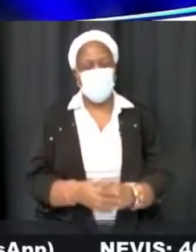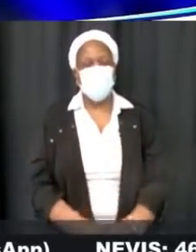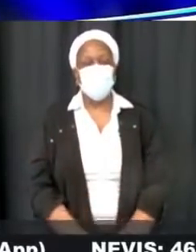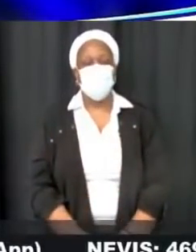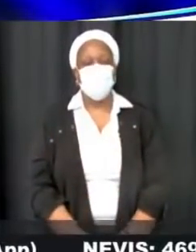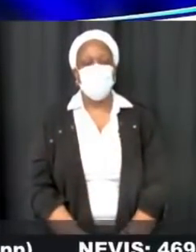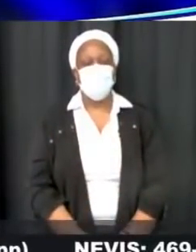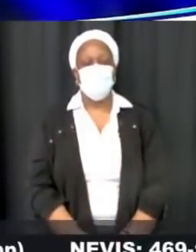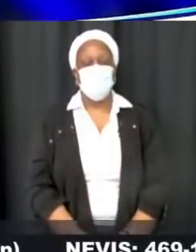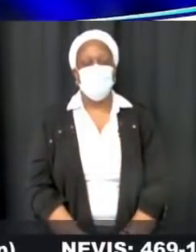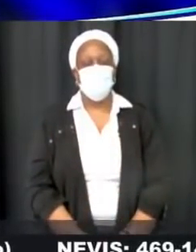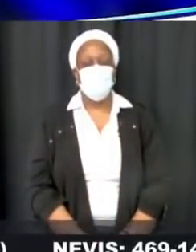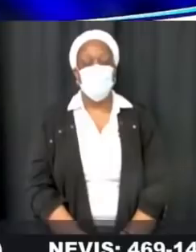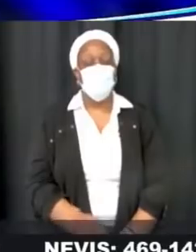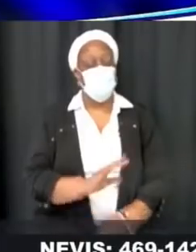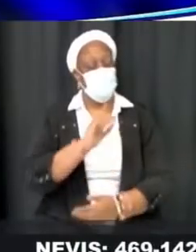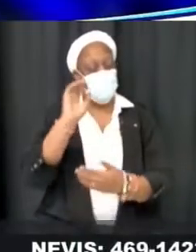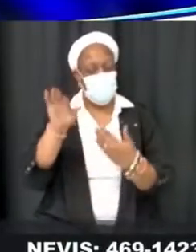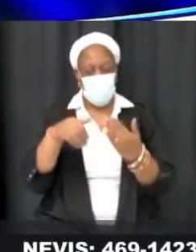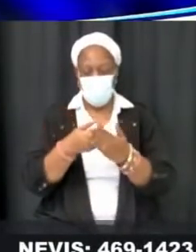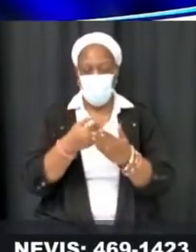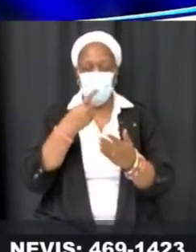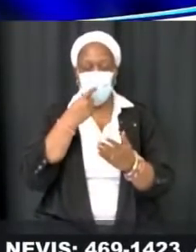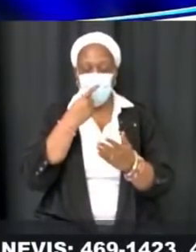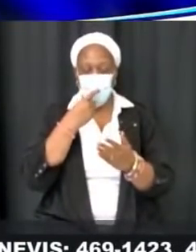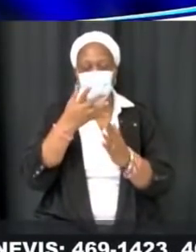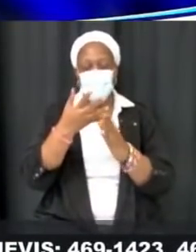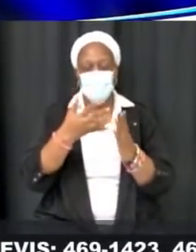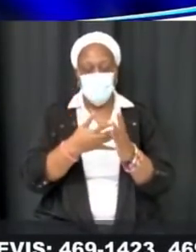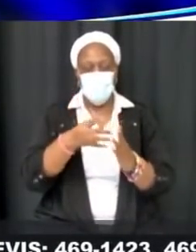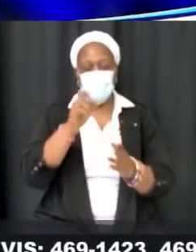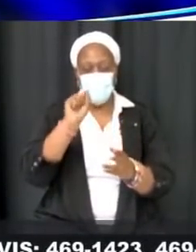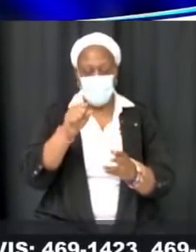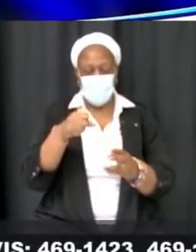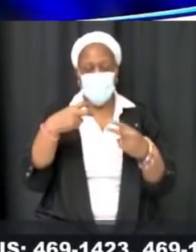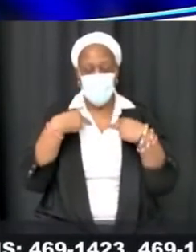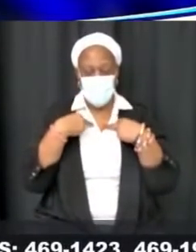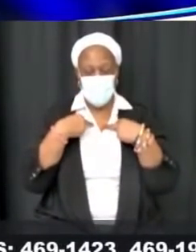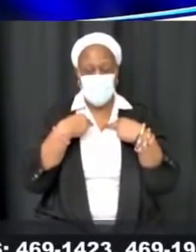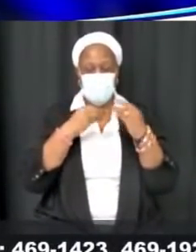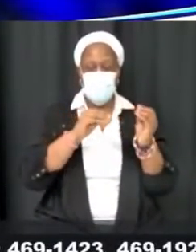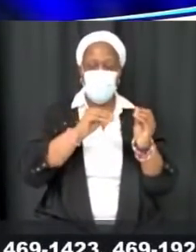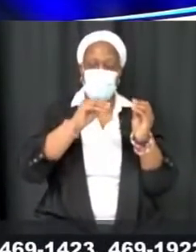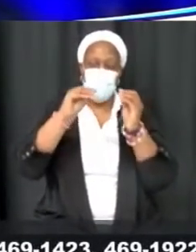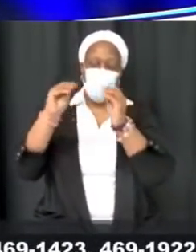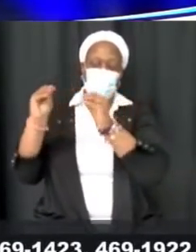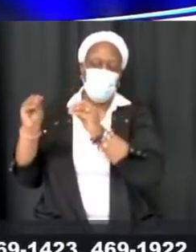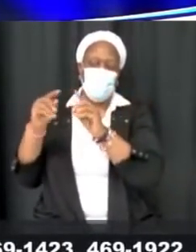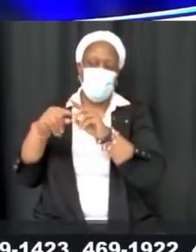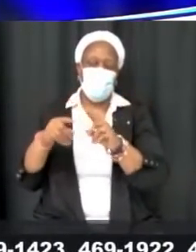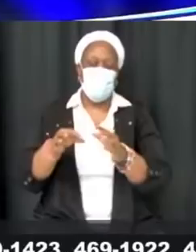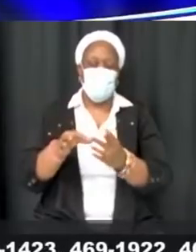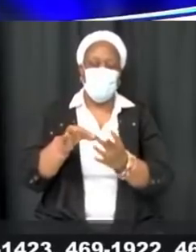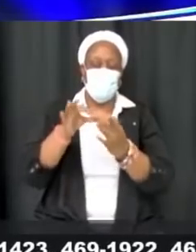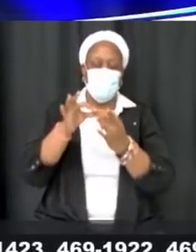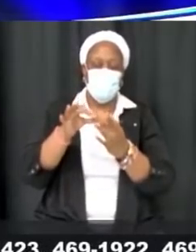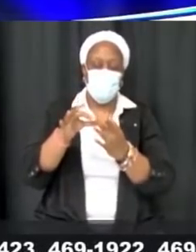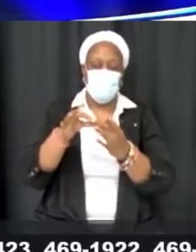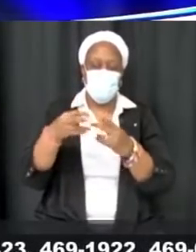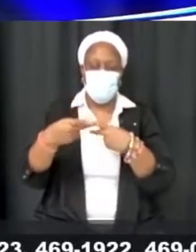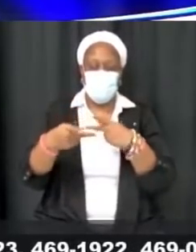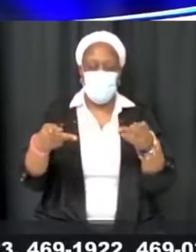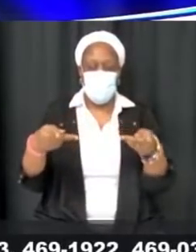positive have been totally isolated. There is a building at the prison which was recently built in the